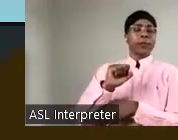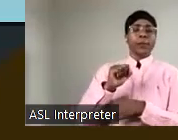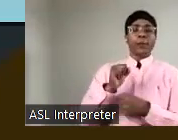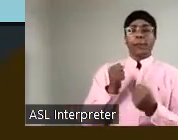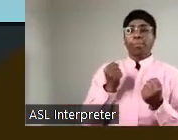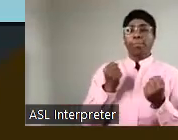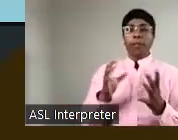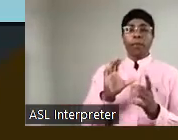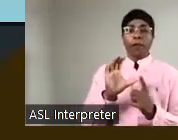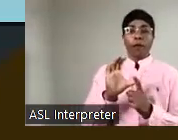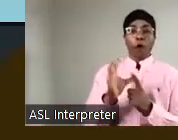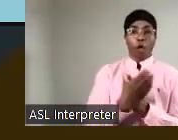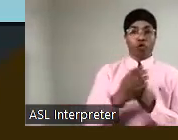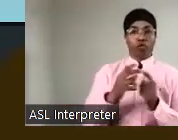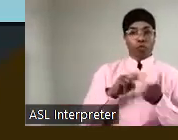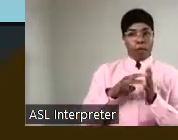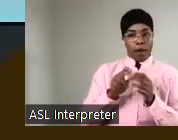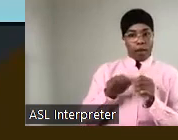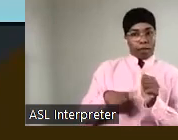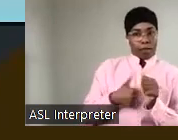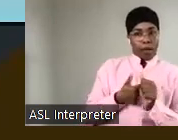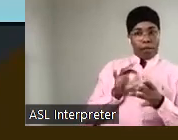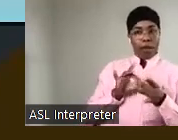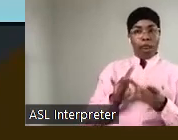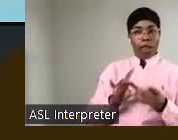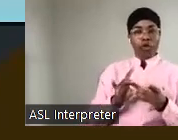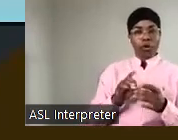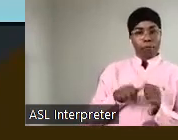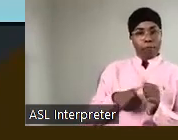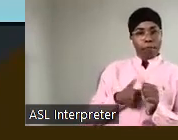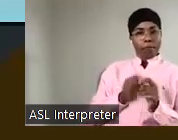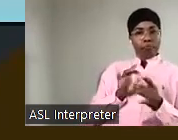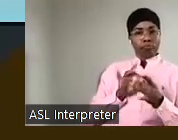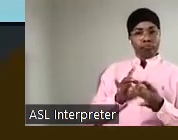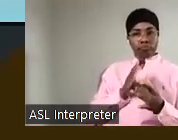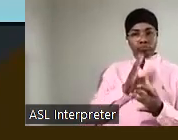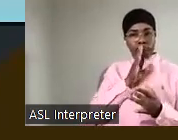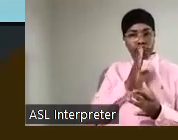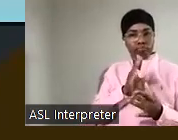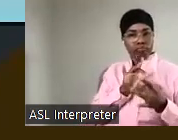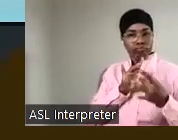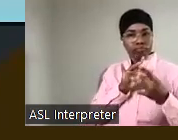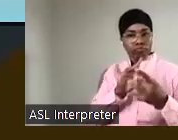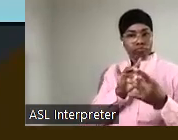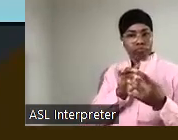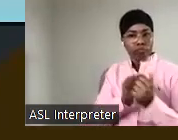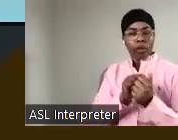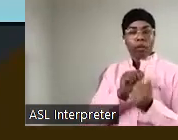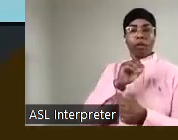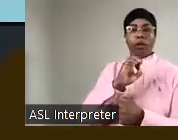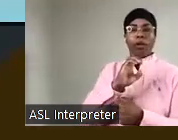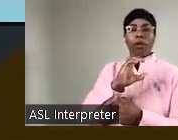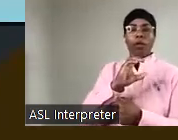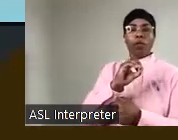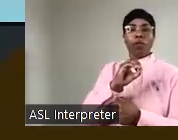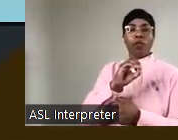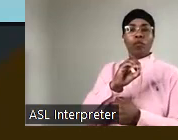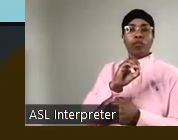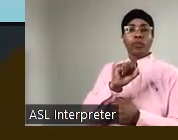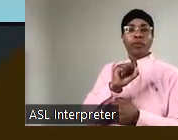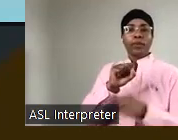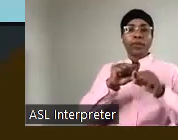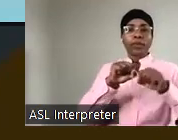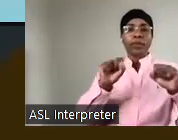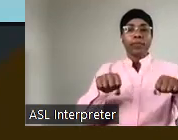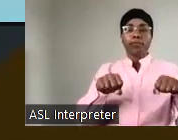the cultural meanings behind those relationships are tied directly to these ecosystems. And it's also, by definition,